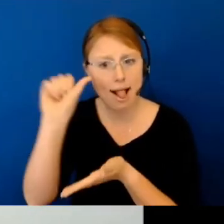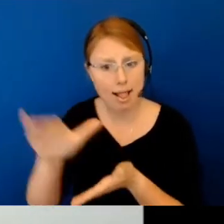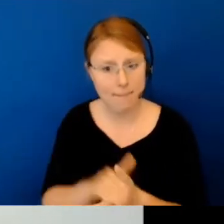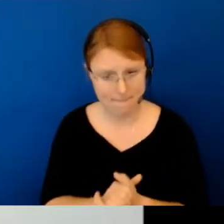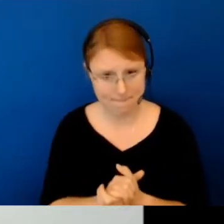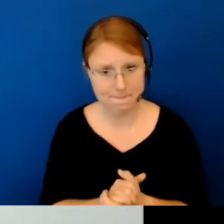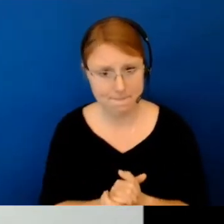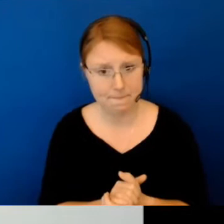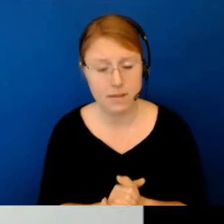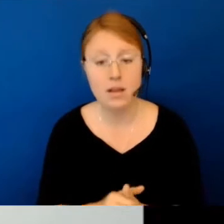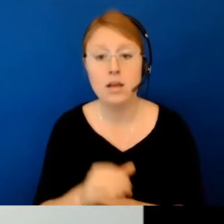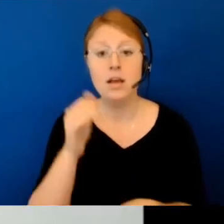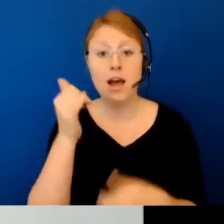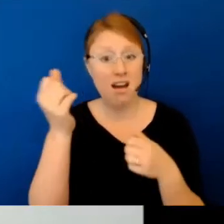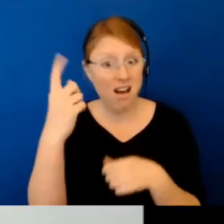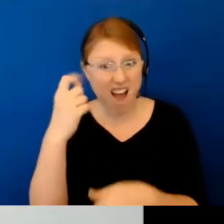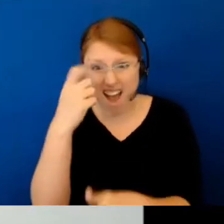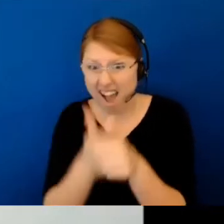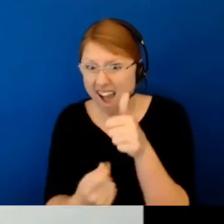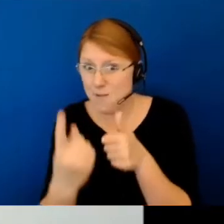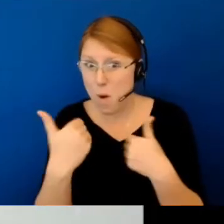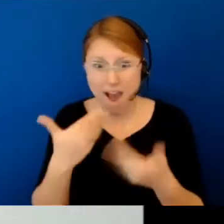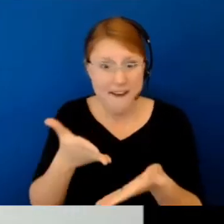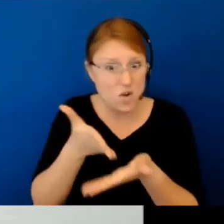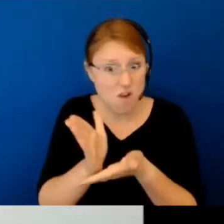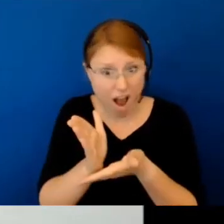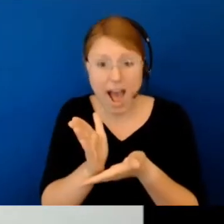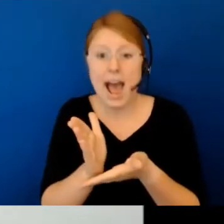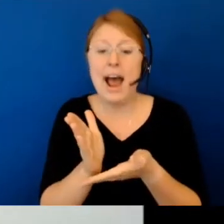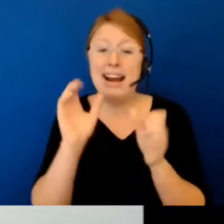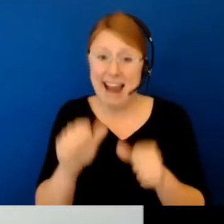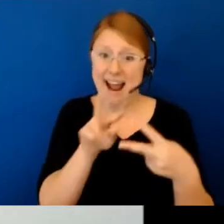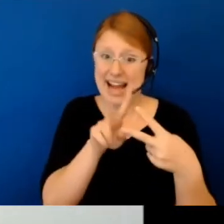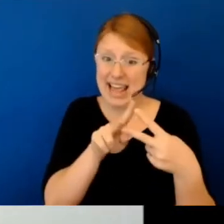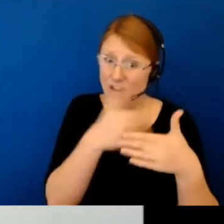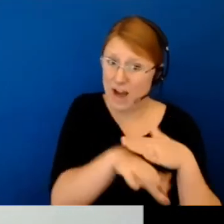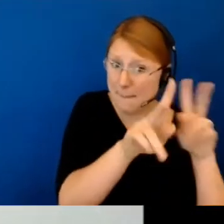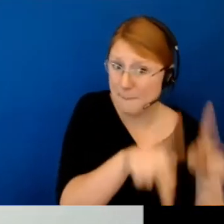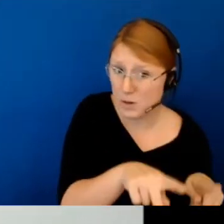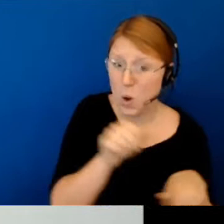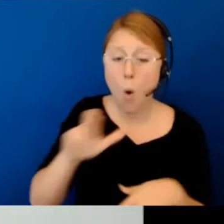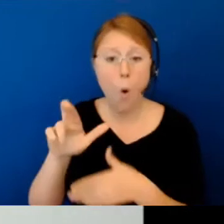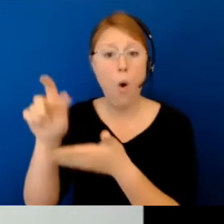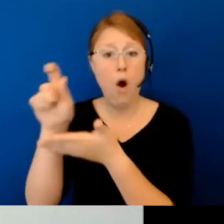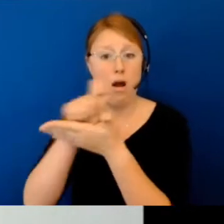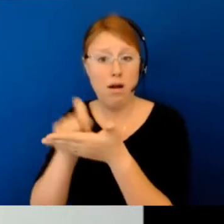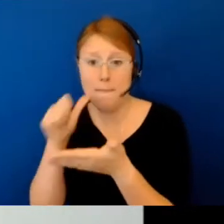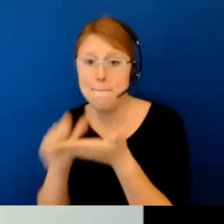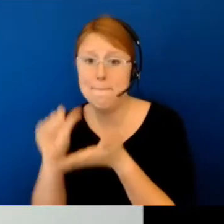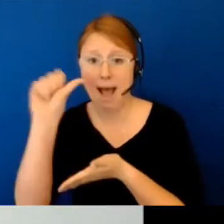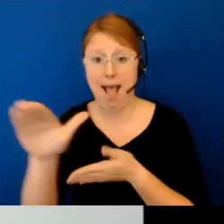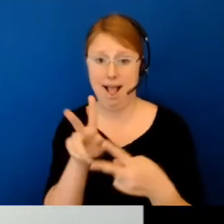election, everyone will be able to vote in person on November 3rd, or you'll be able to vote in person during the early